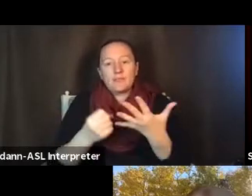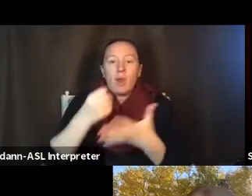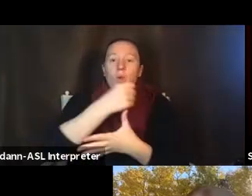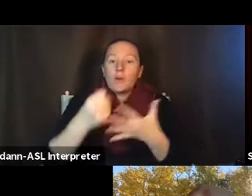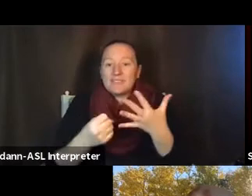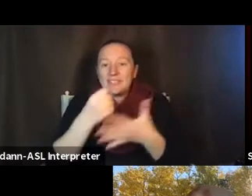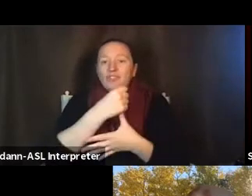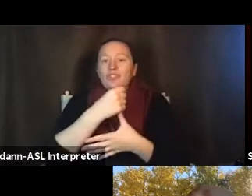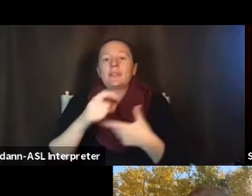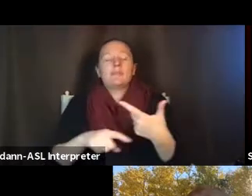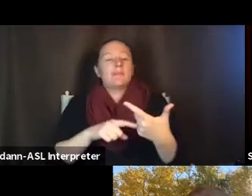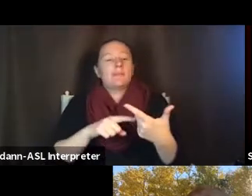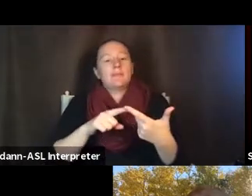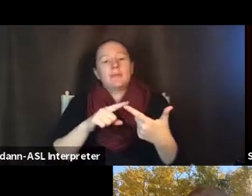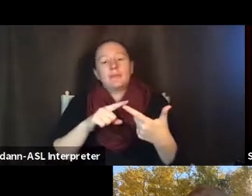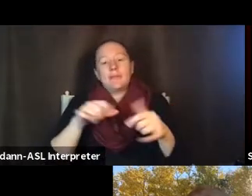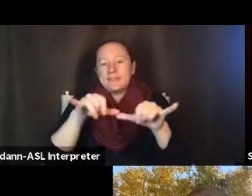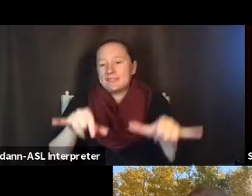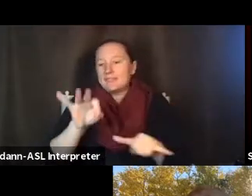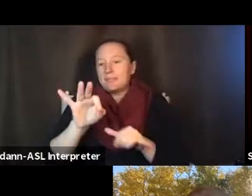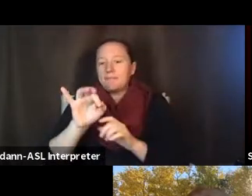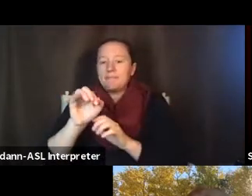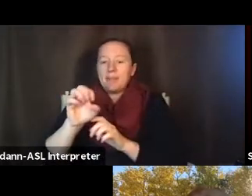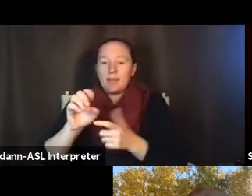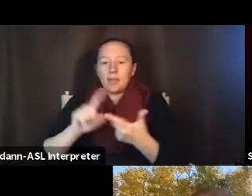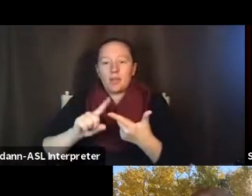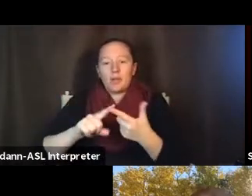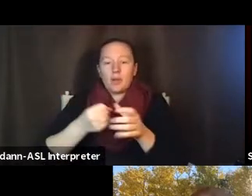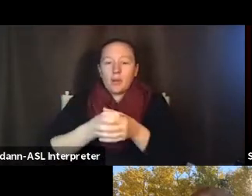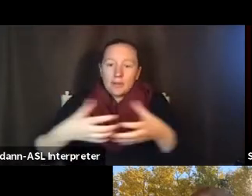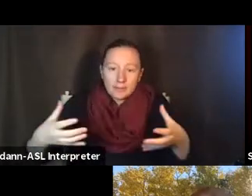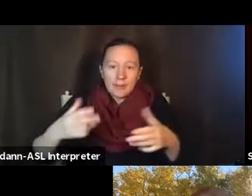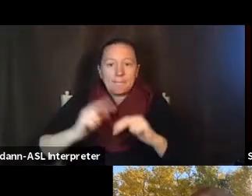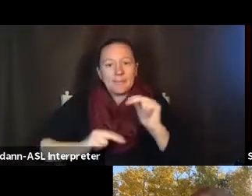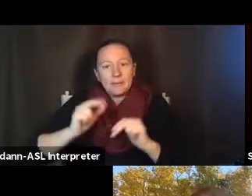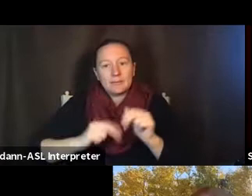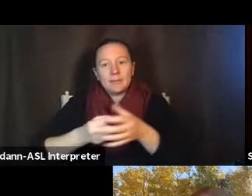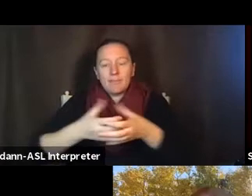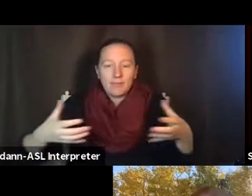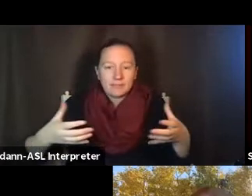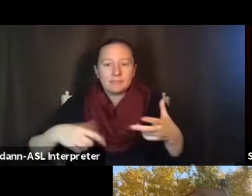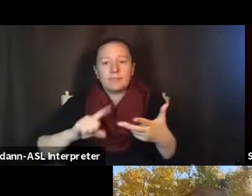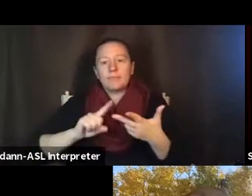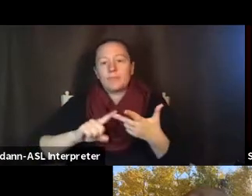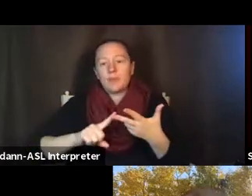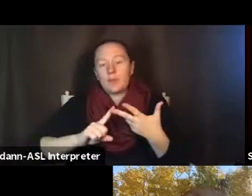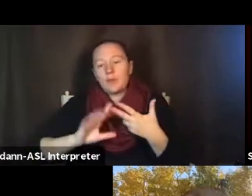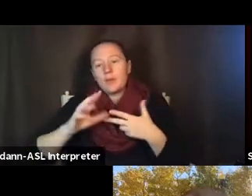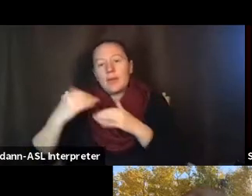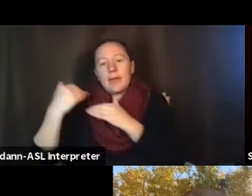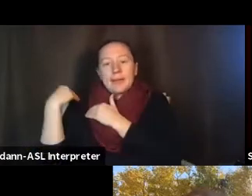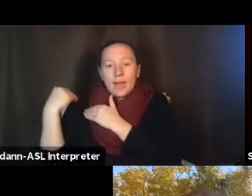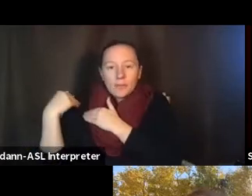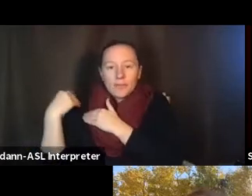prioritize a system of care for the state, building out a continuum of care, what it does around accountability